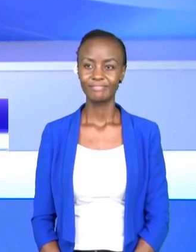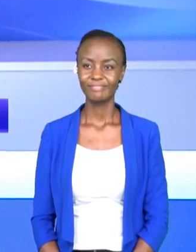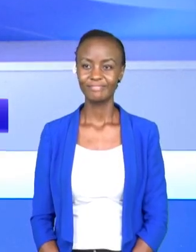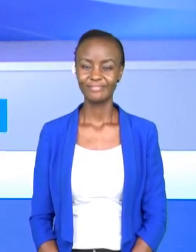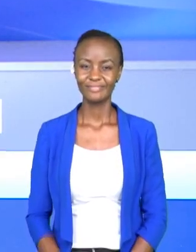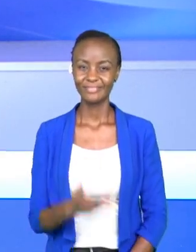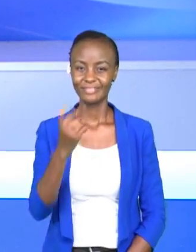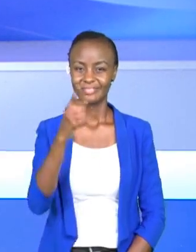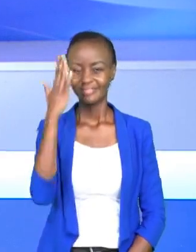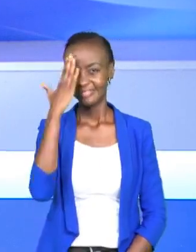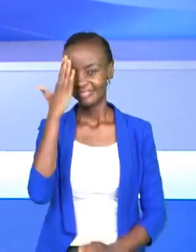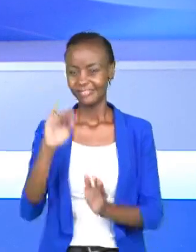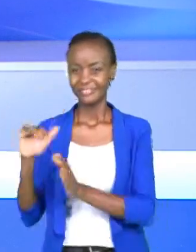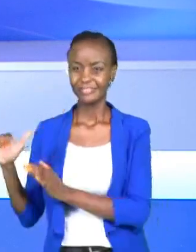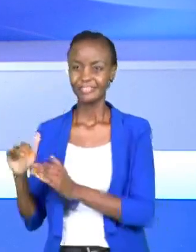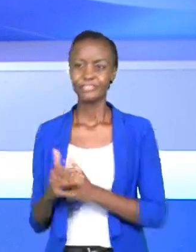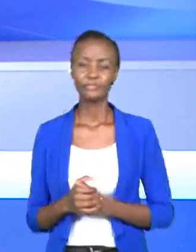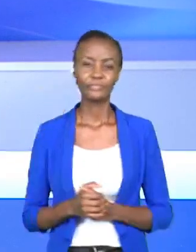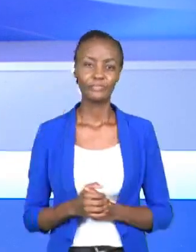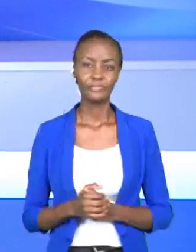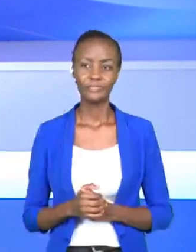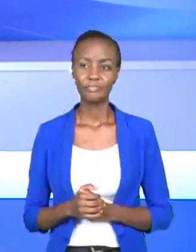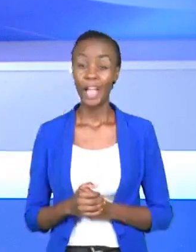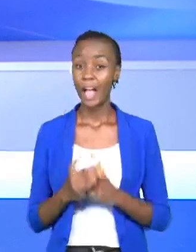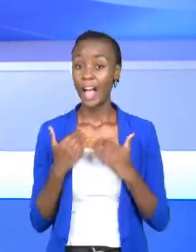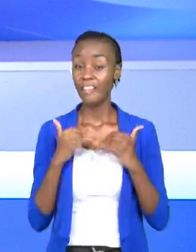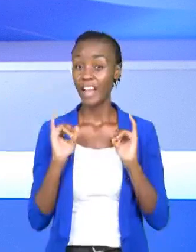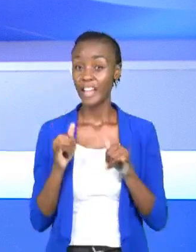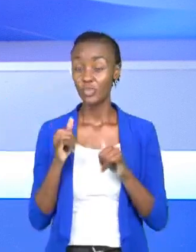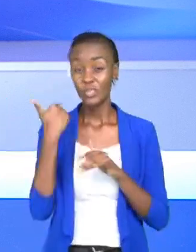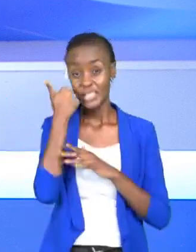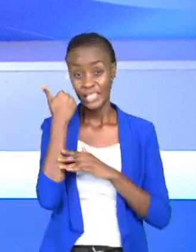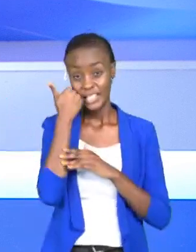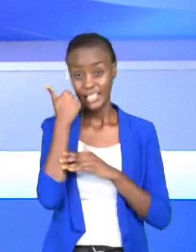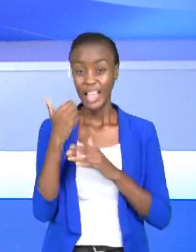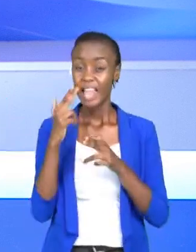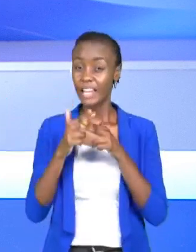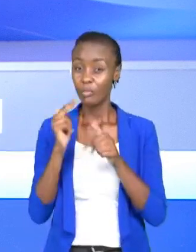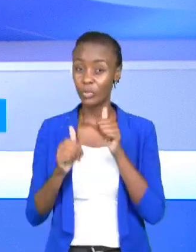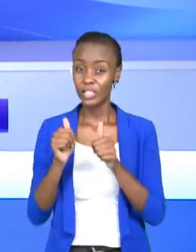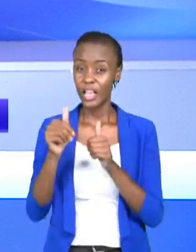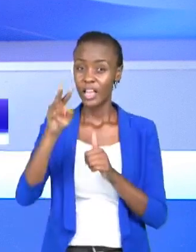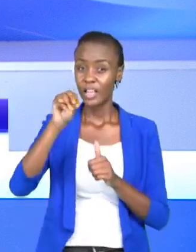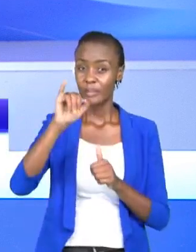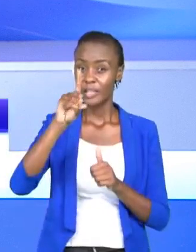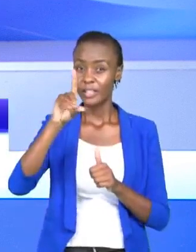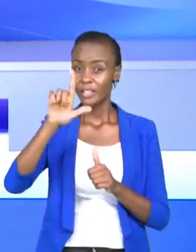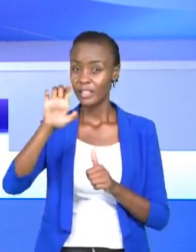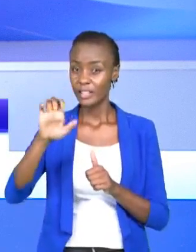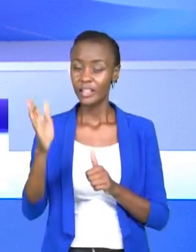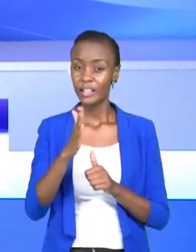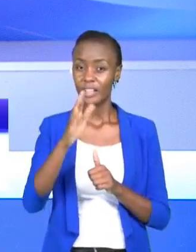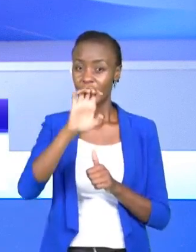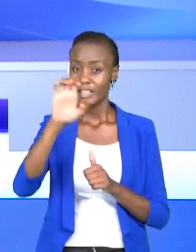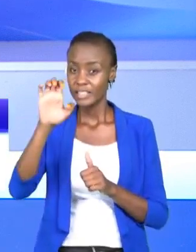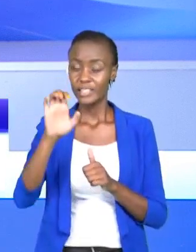Now you know. Still on Matters Health, there is a new disease known as the Middle East Respiratory Syndrome, which has been discovered